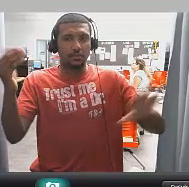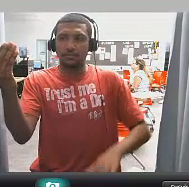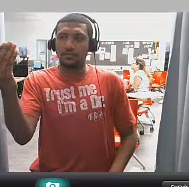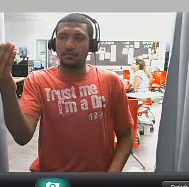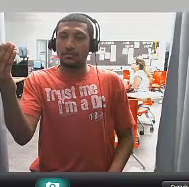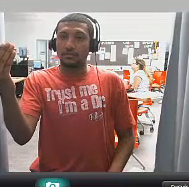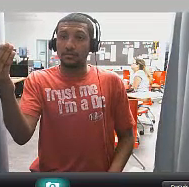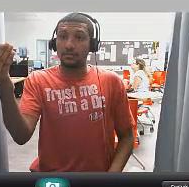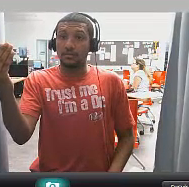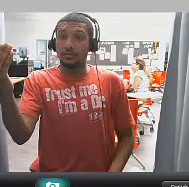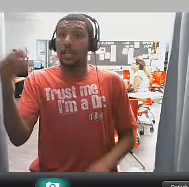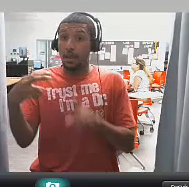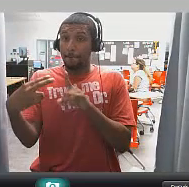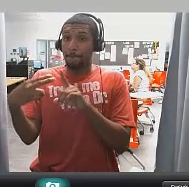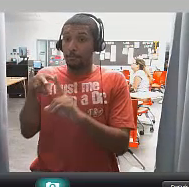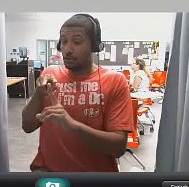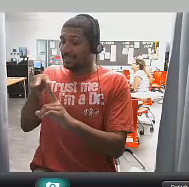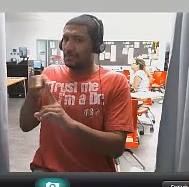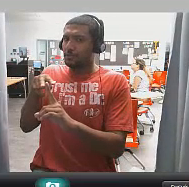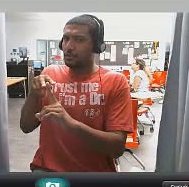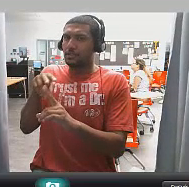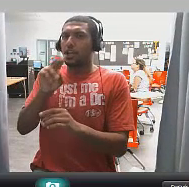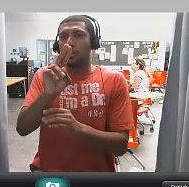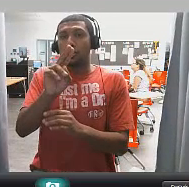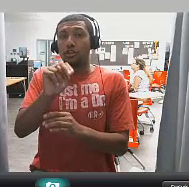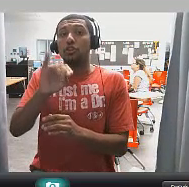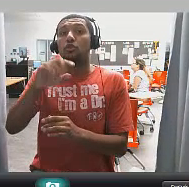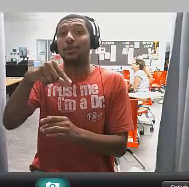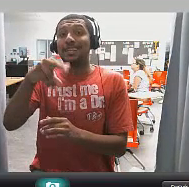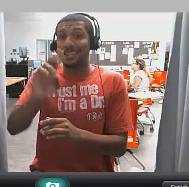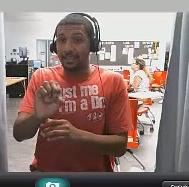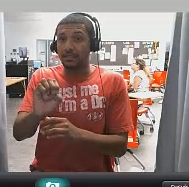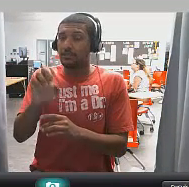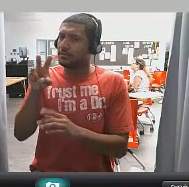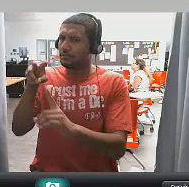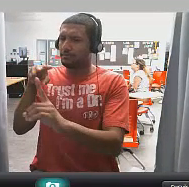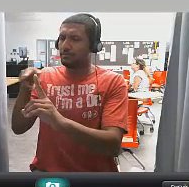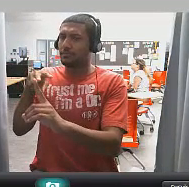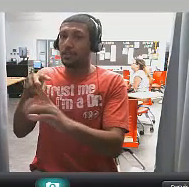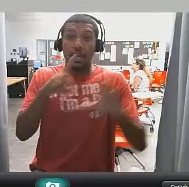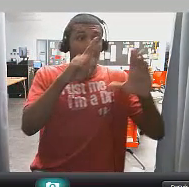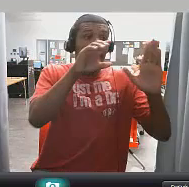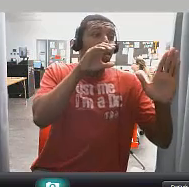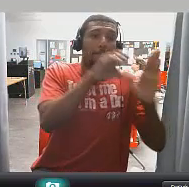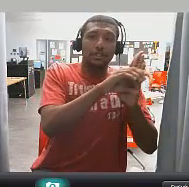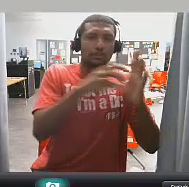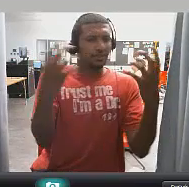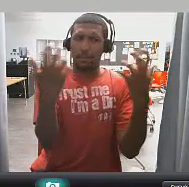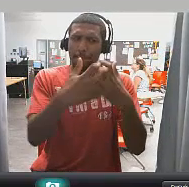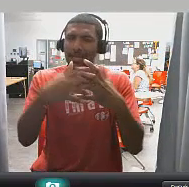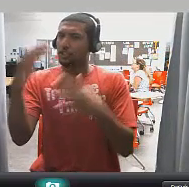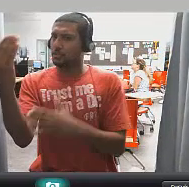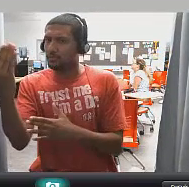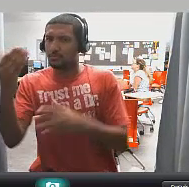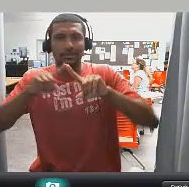You're the only person that has this view in the world, right? Whenever somebody takes a photo of you, it does not match that. In fact, I would go so far as to say you fall into the